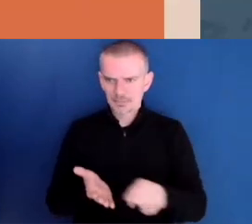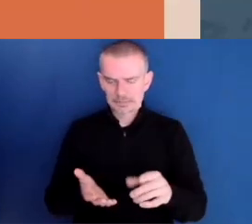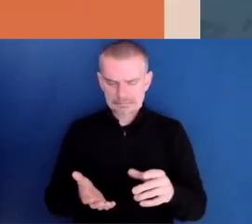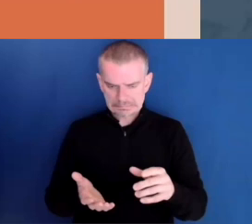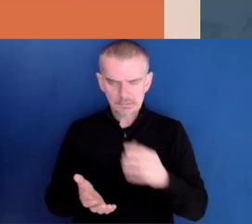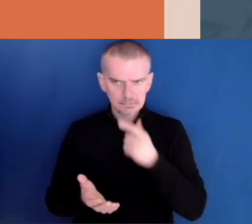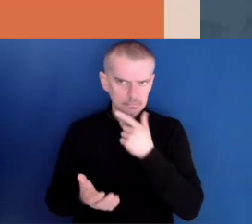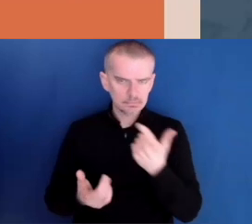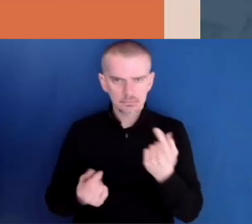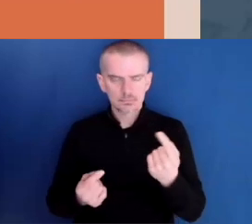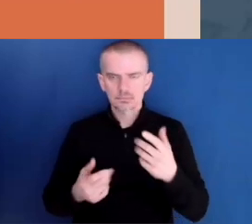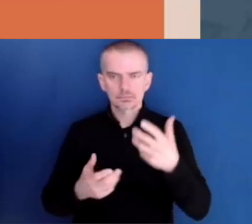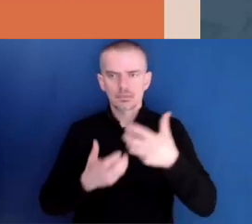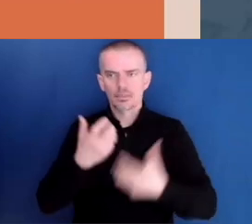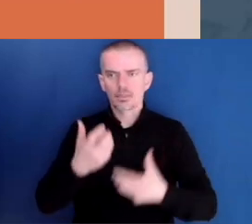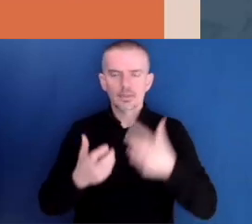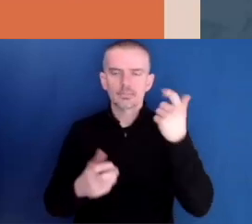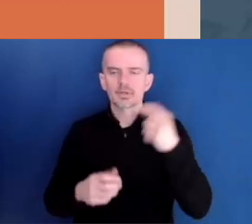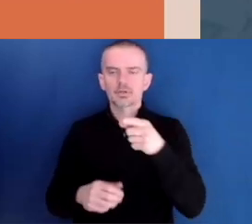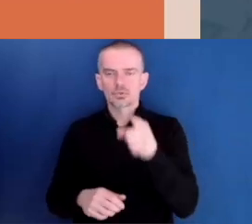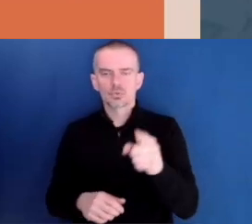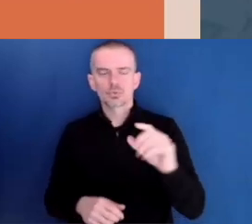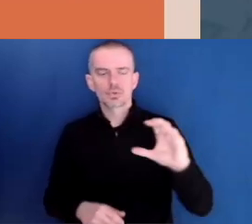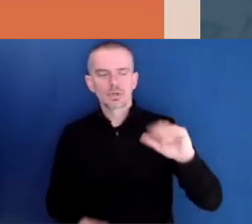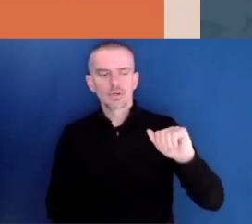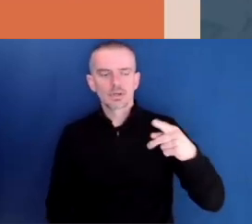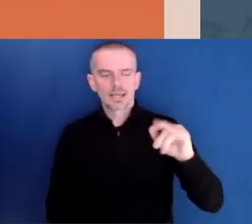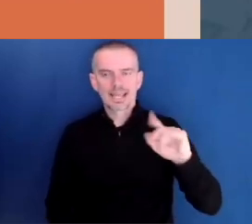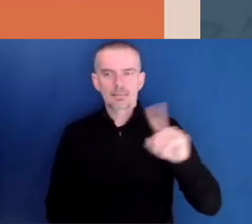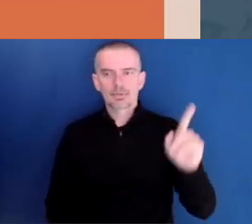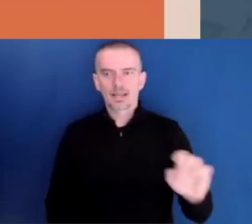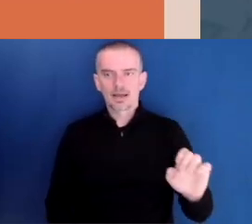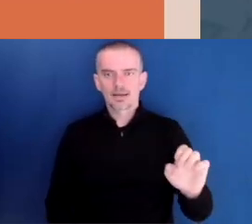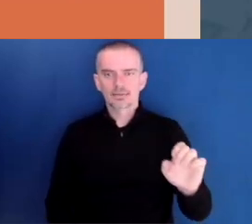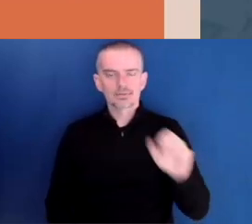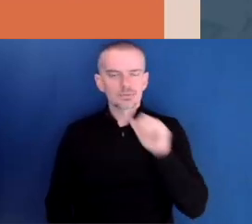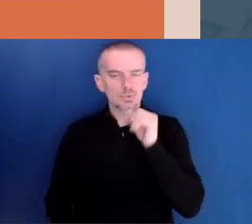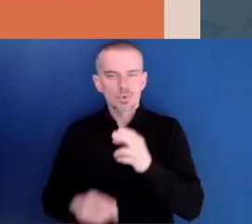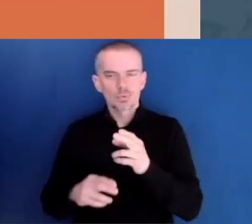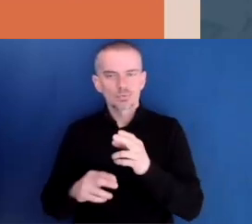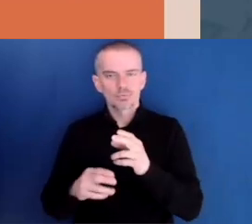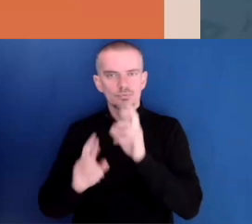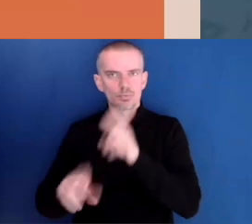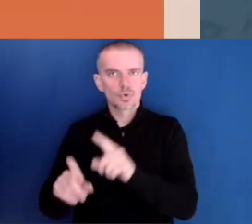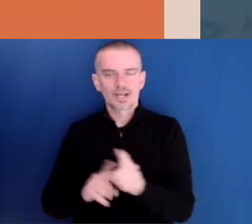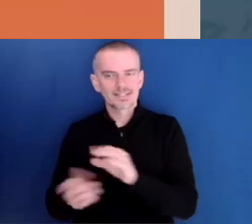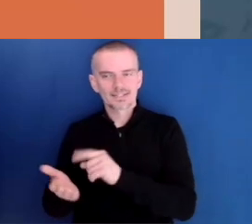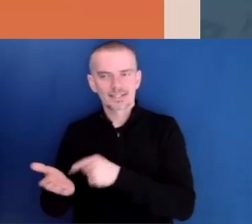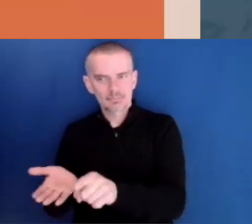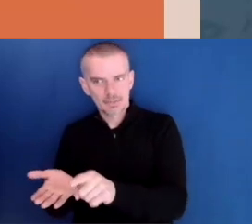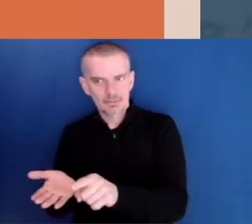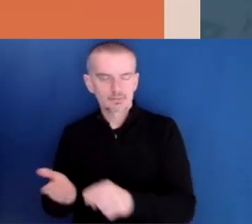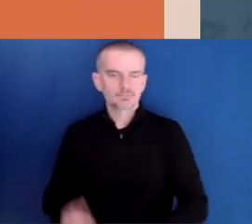you're capitalizing those costs versus recording them as expenses when you pay for them. Okay.